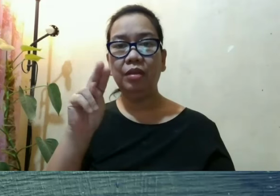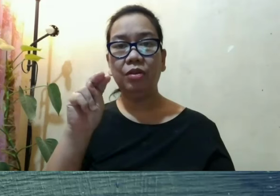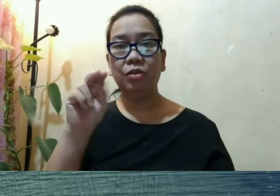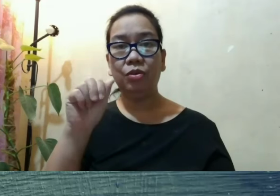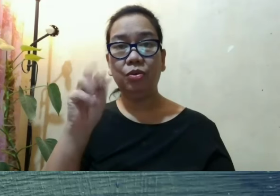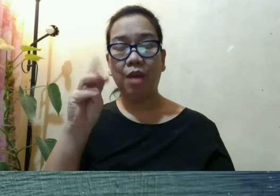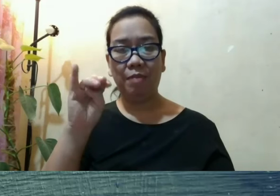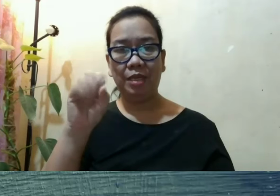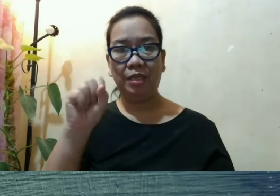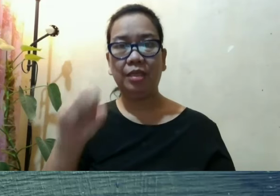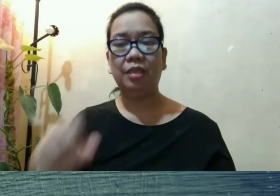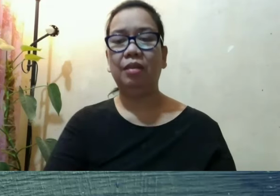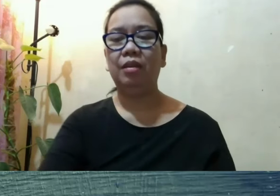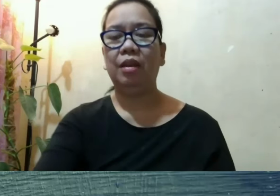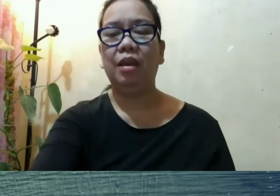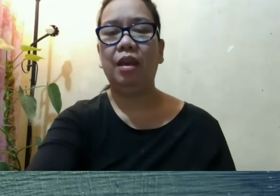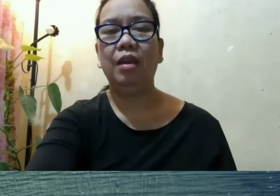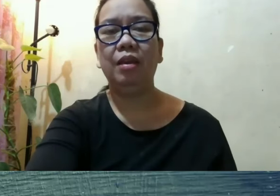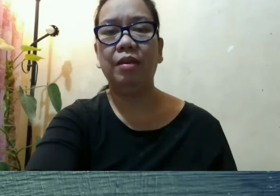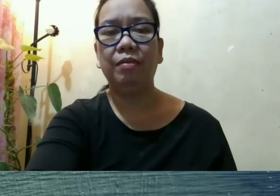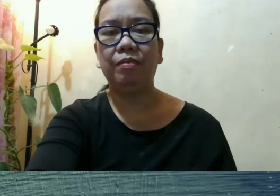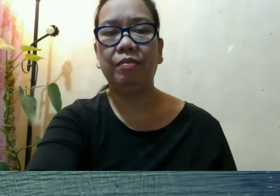Then tsunamis.